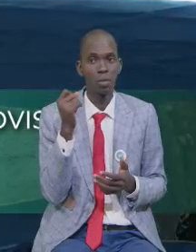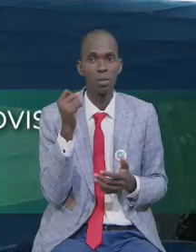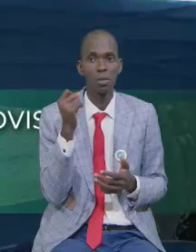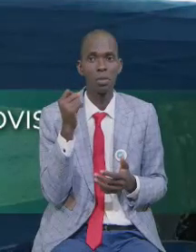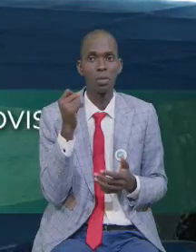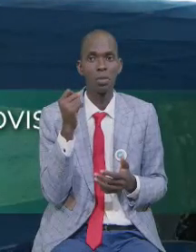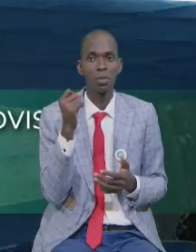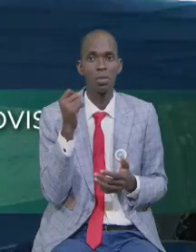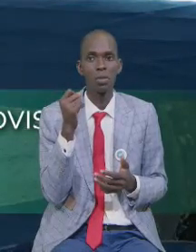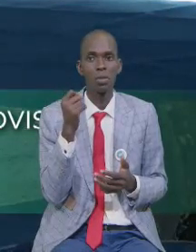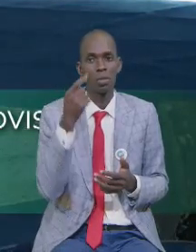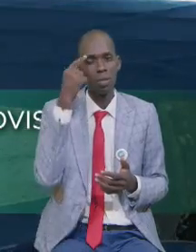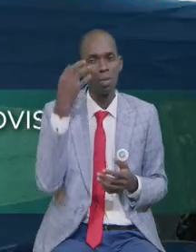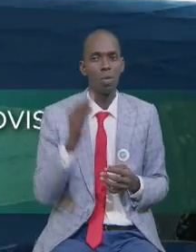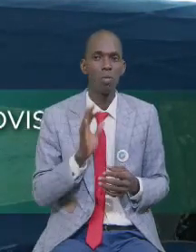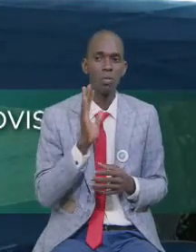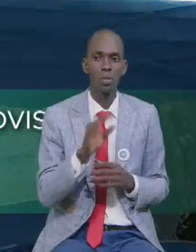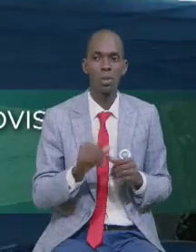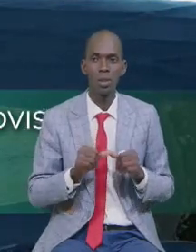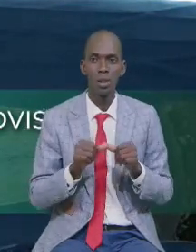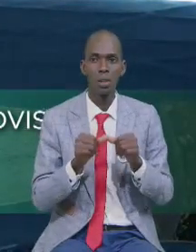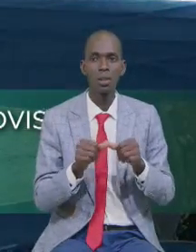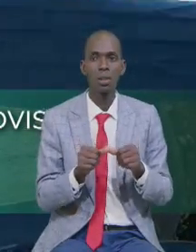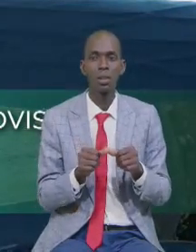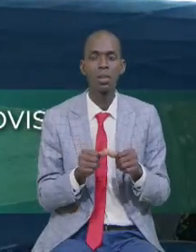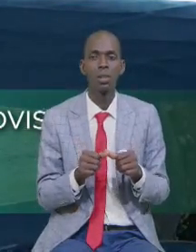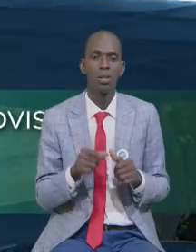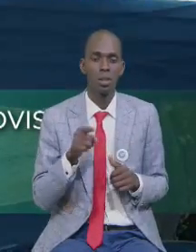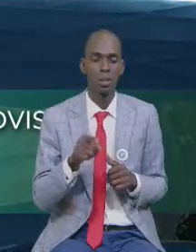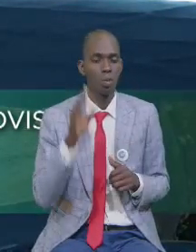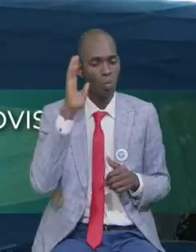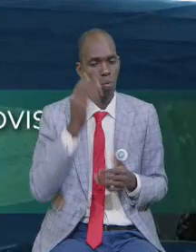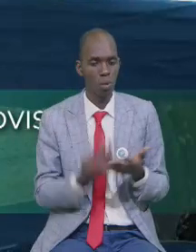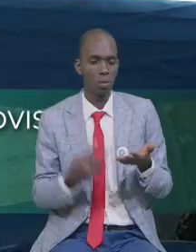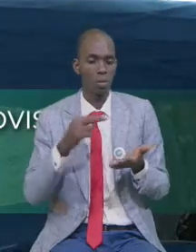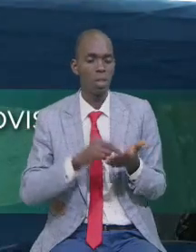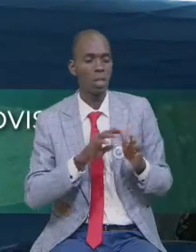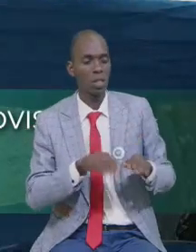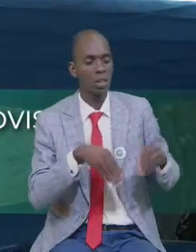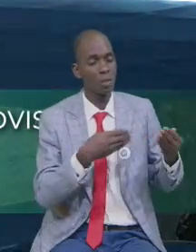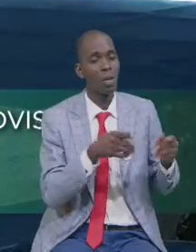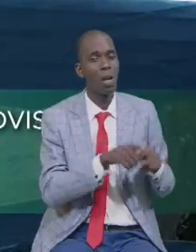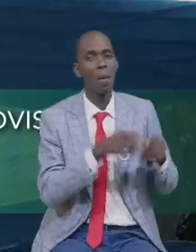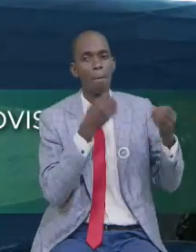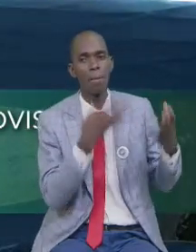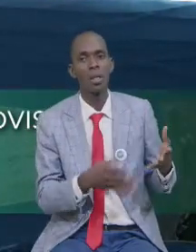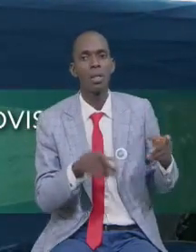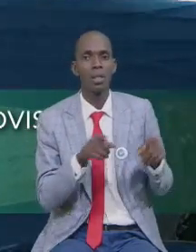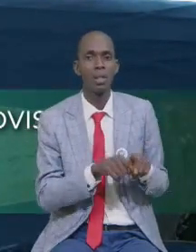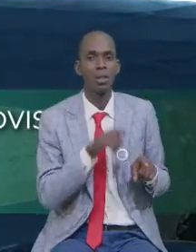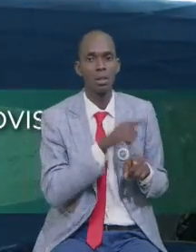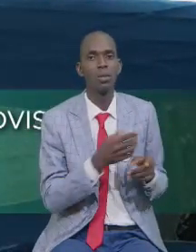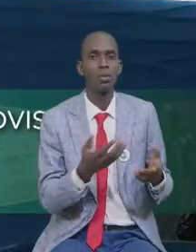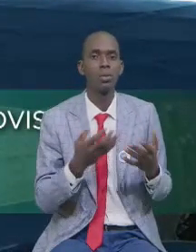of his importunity, he will arise and give him as many as he needeth.